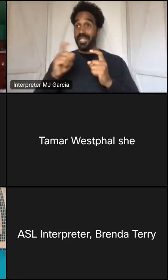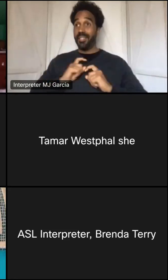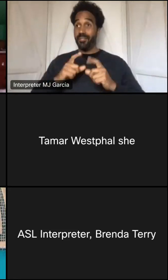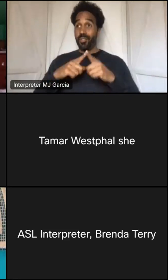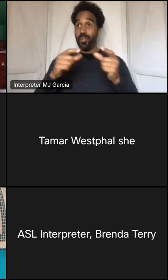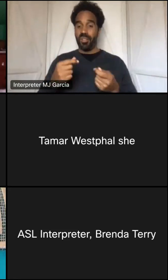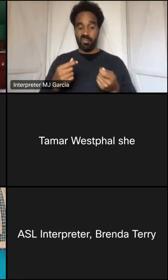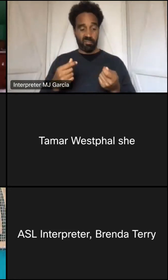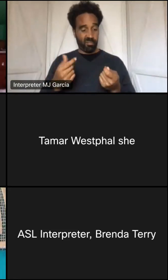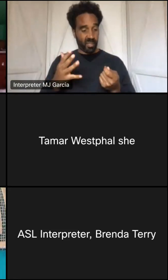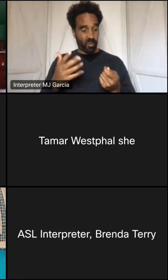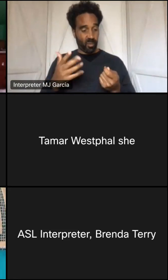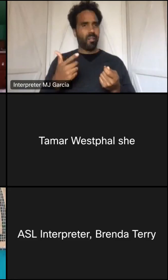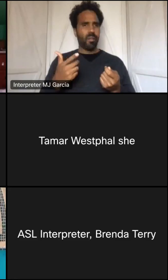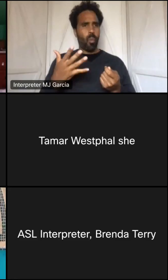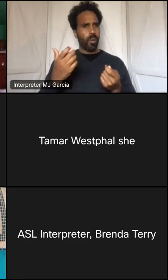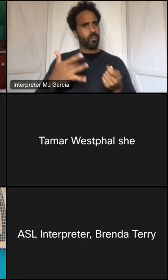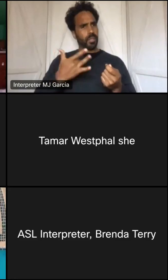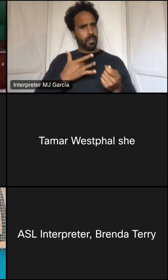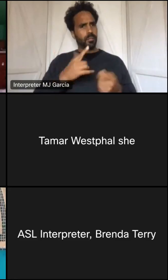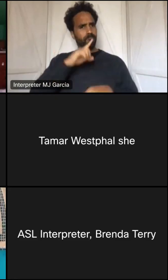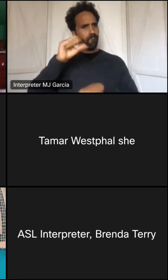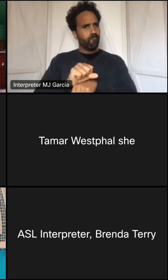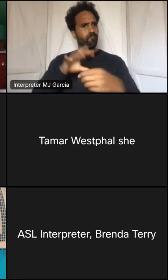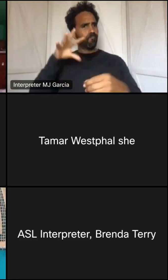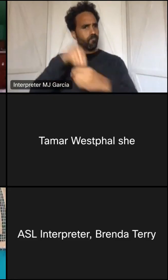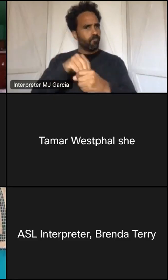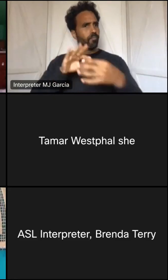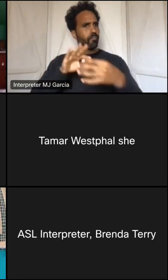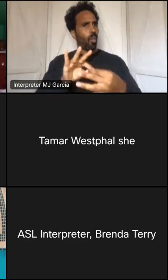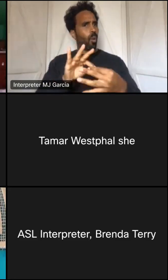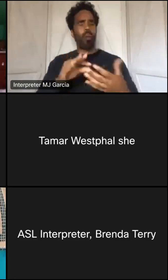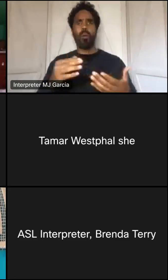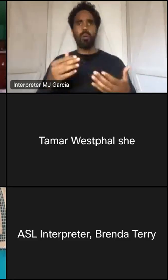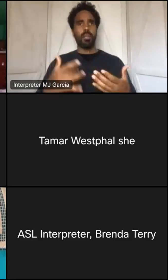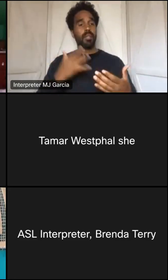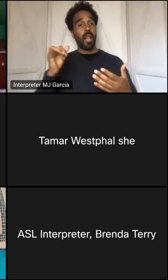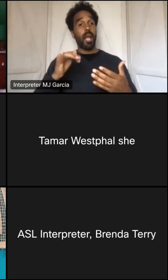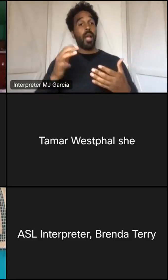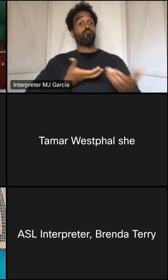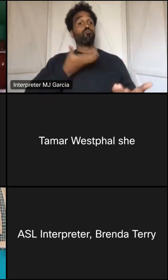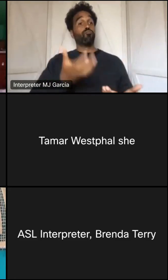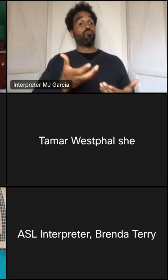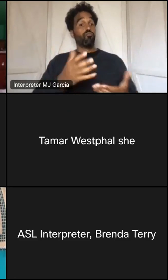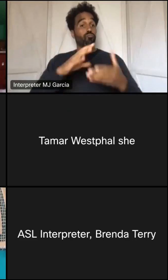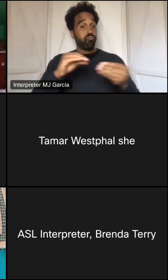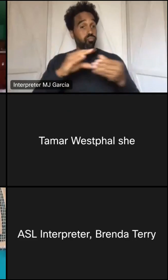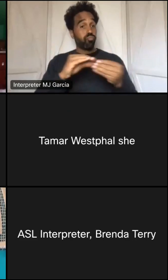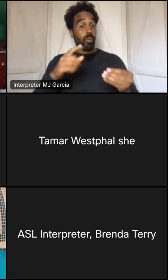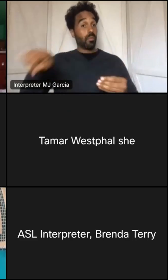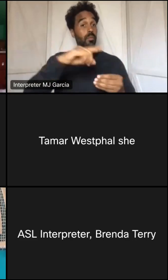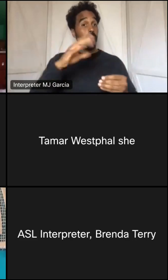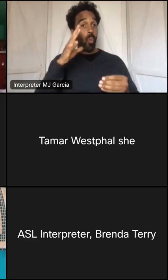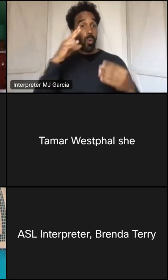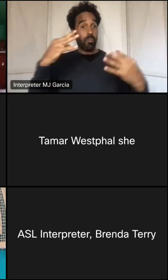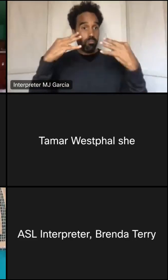feel like we belong. We want to feel as though you are listening to us and that you're going to actually take what